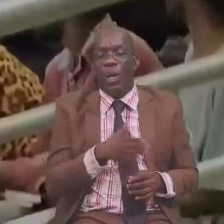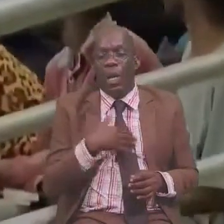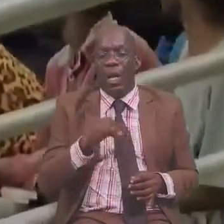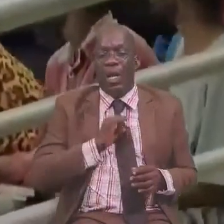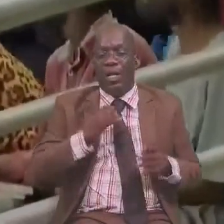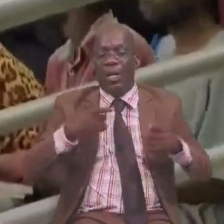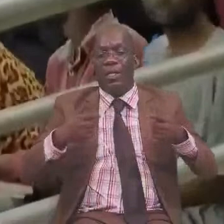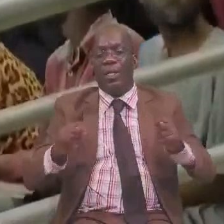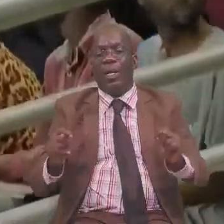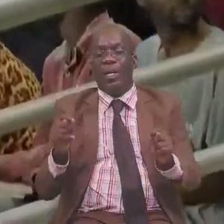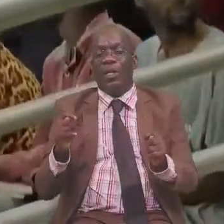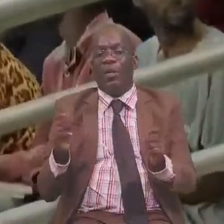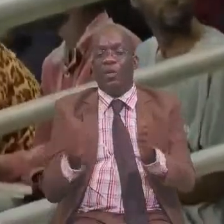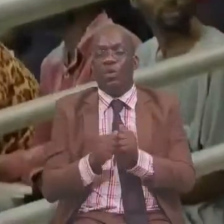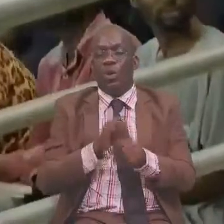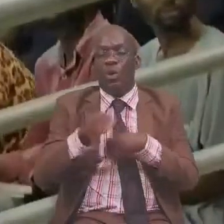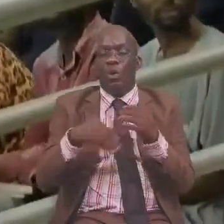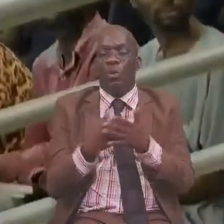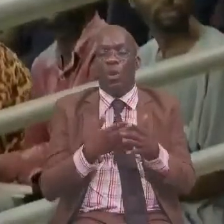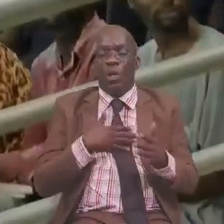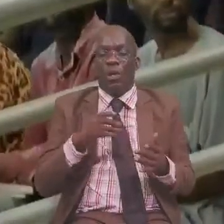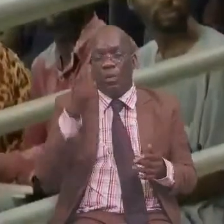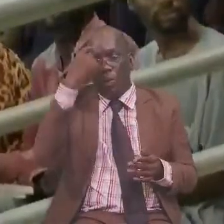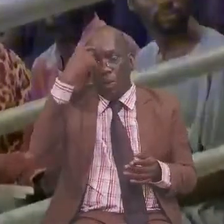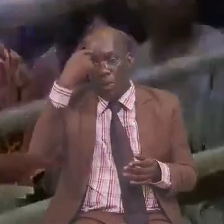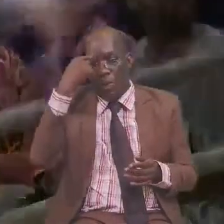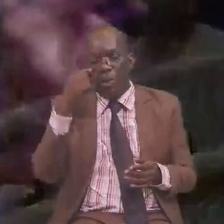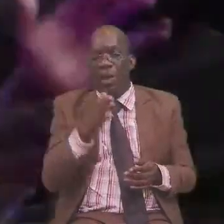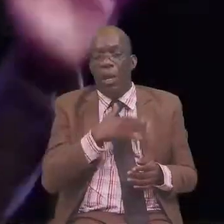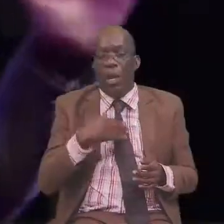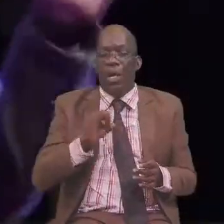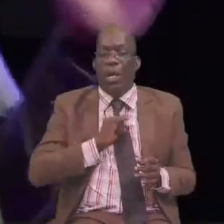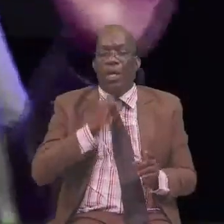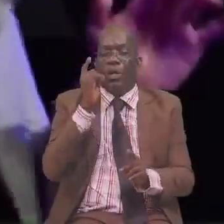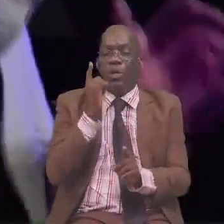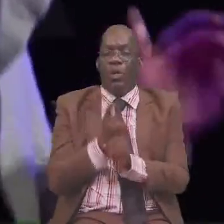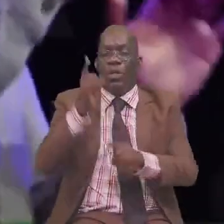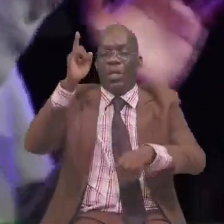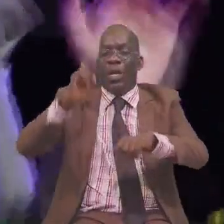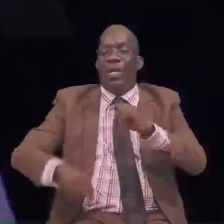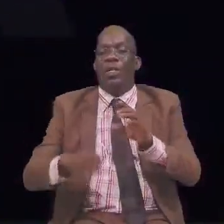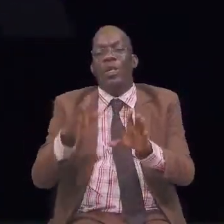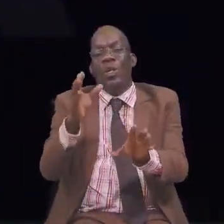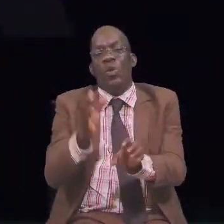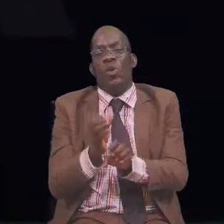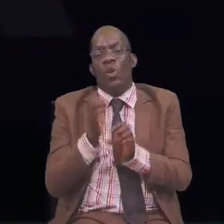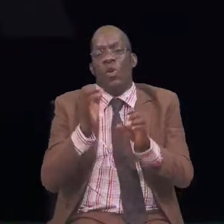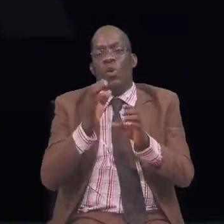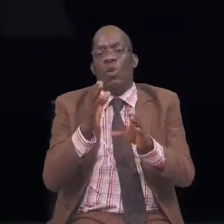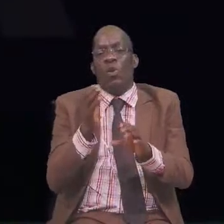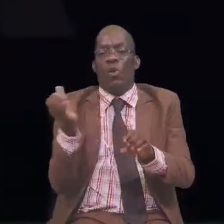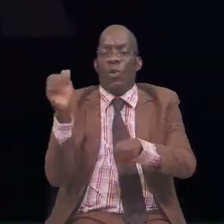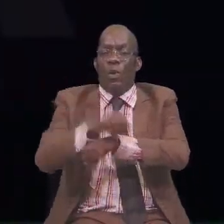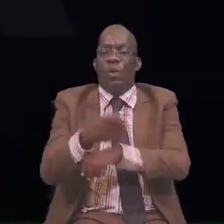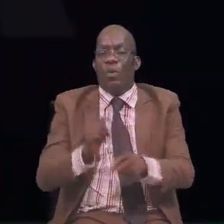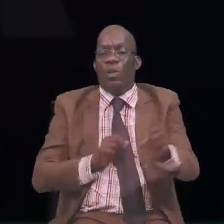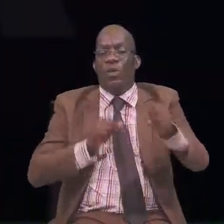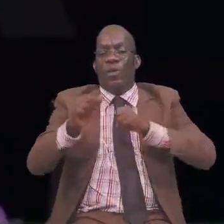I tried with all my might, but I just can't win the fight. I'm